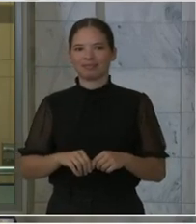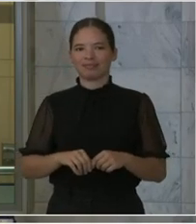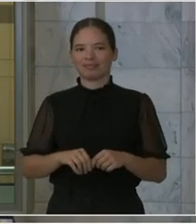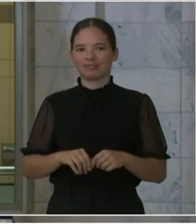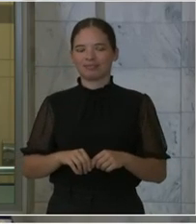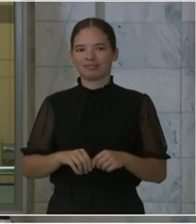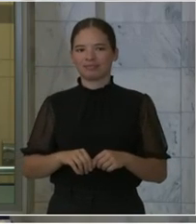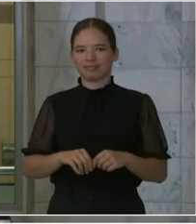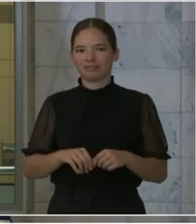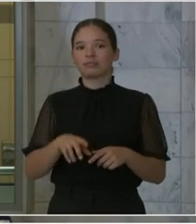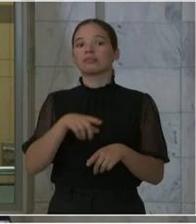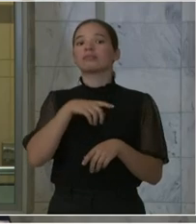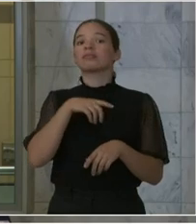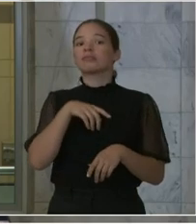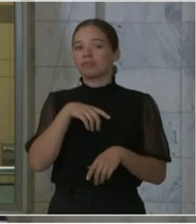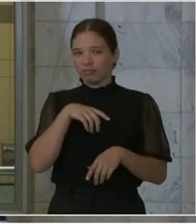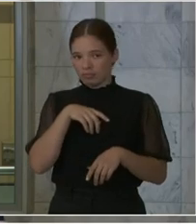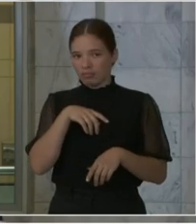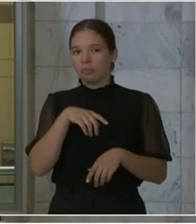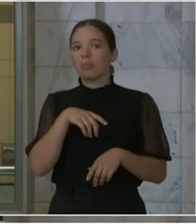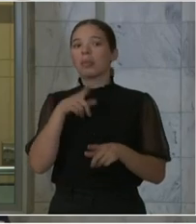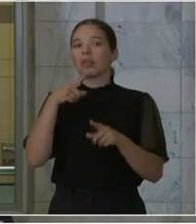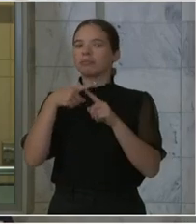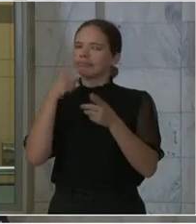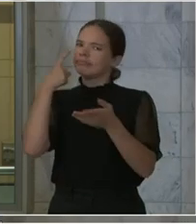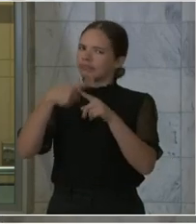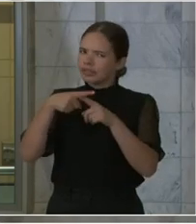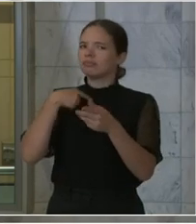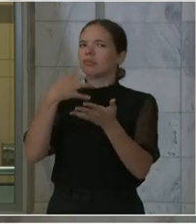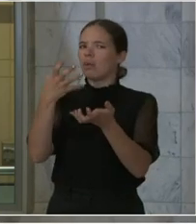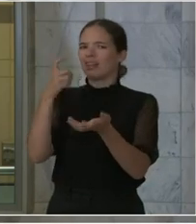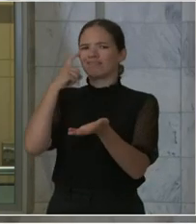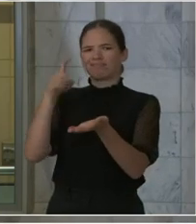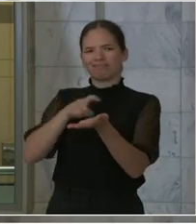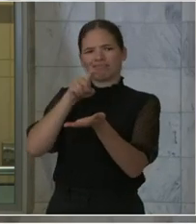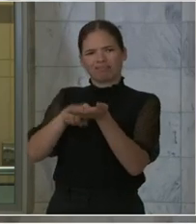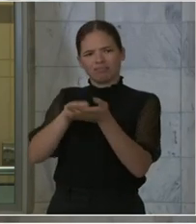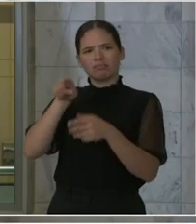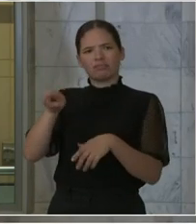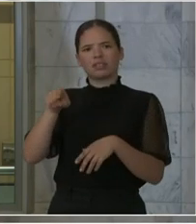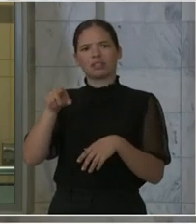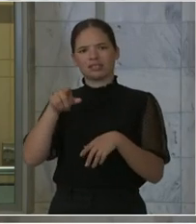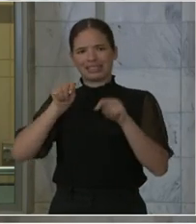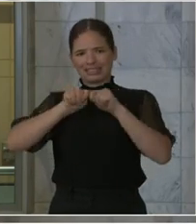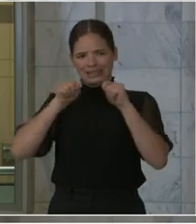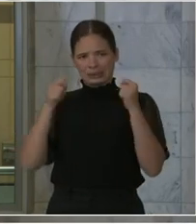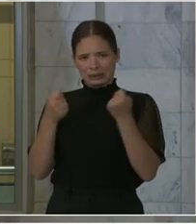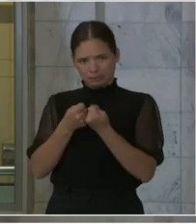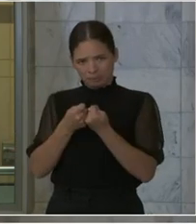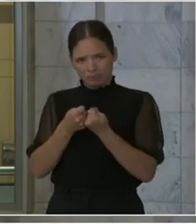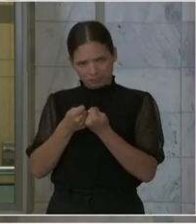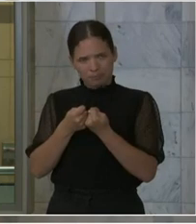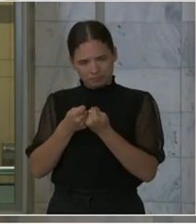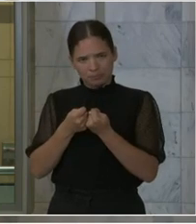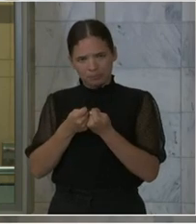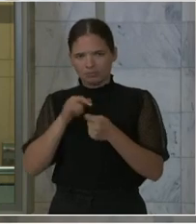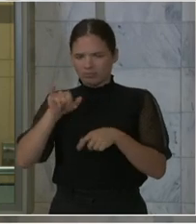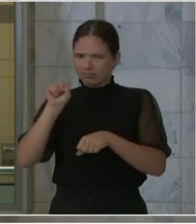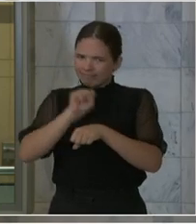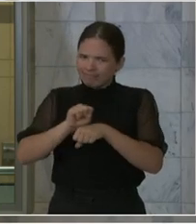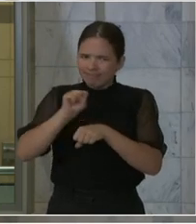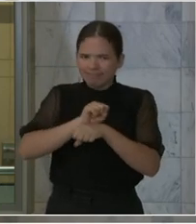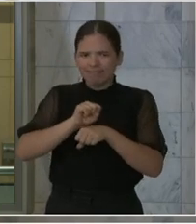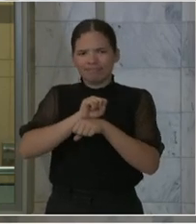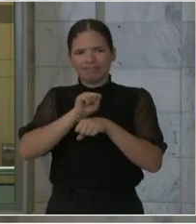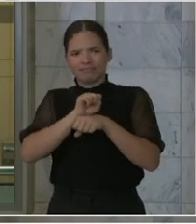I also want to acknowledge members of my team who work so closely with our labor